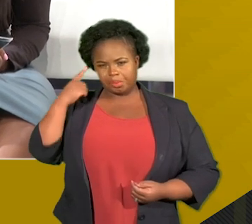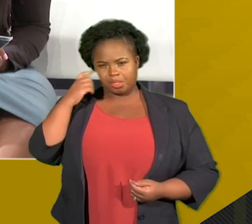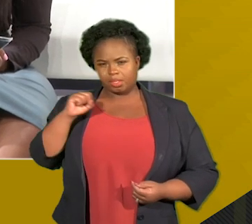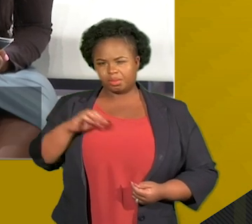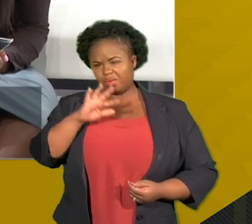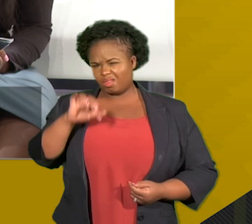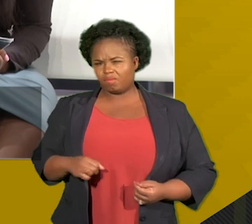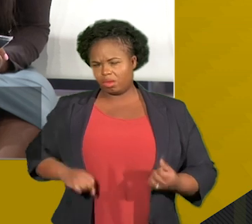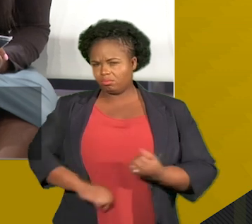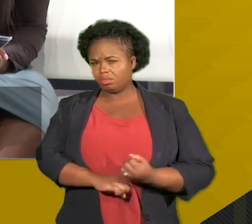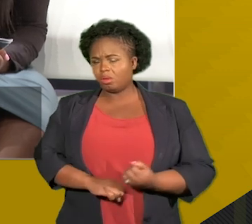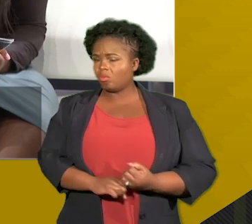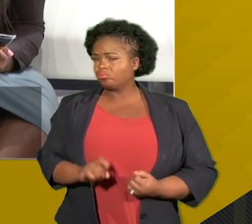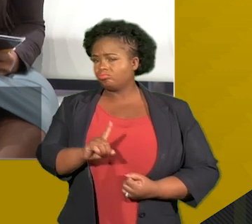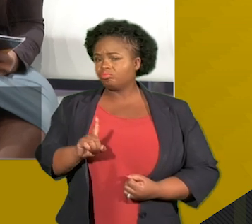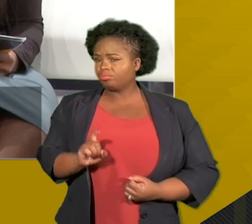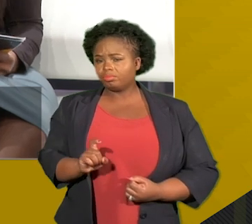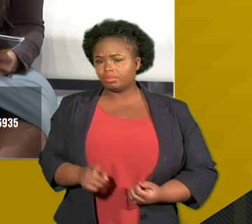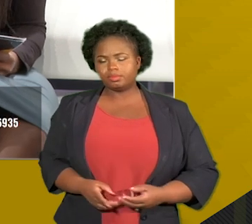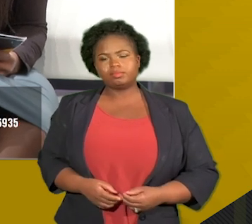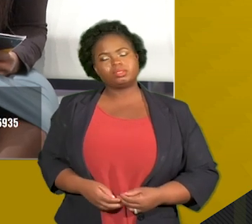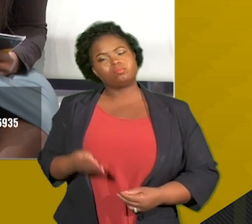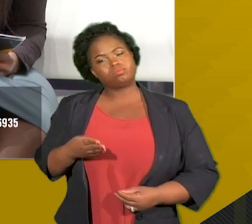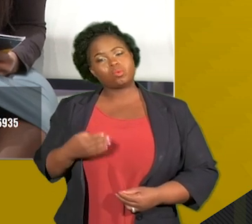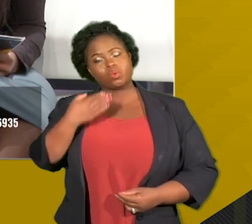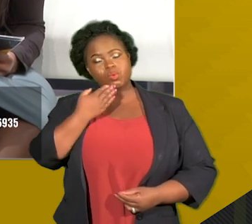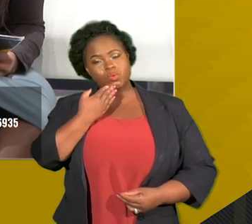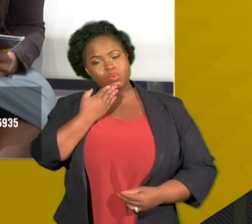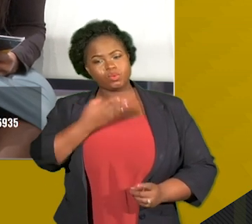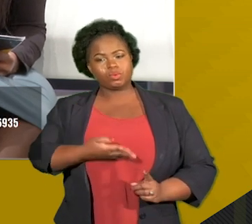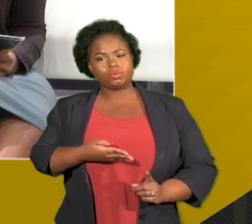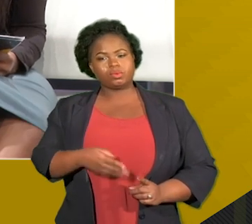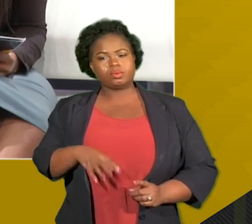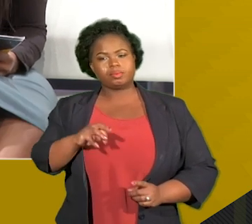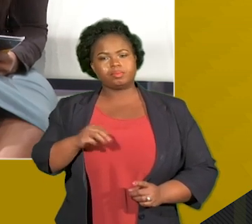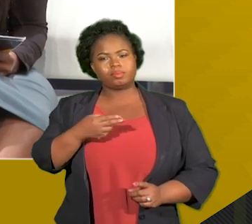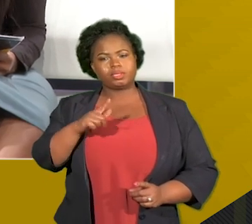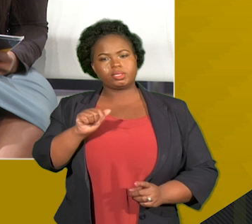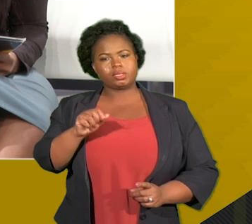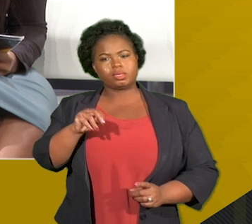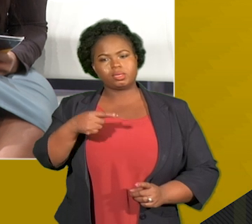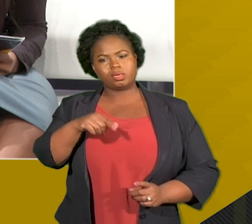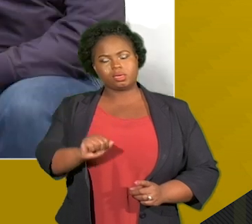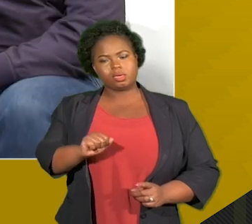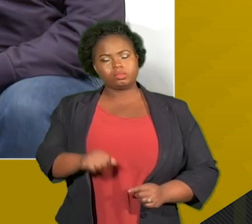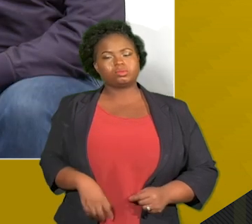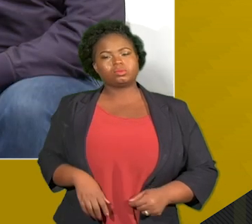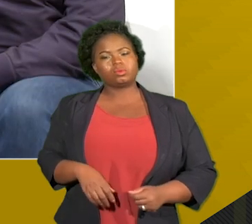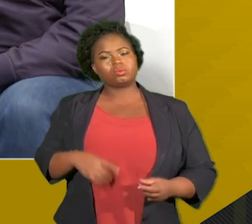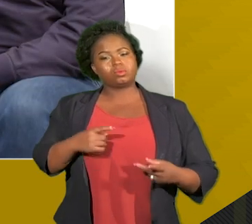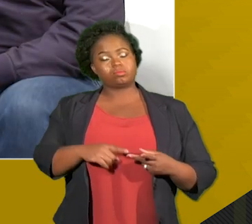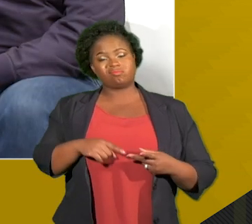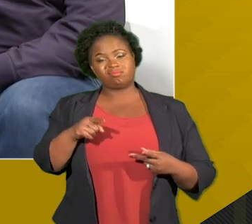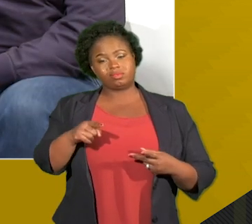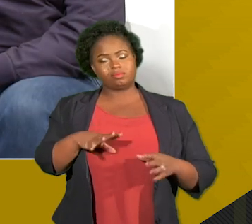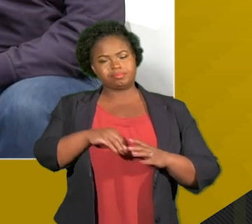Africa, and do we have our parents' support? We're joined on the couch by Rolin Hlahla Mhlanga, who is an art curator, and then also